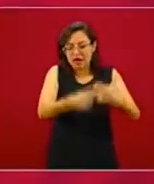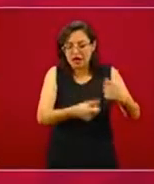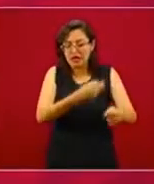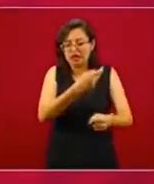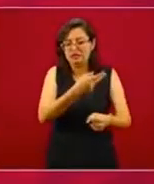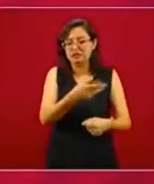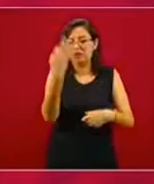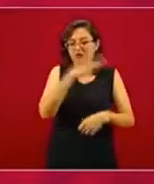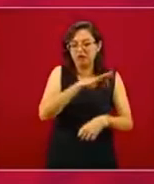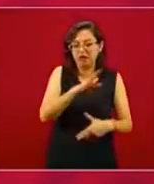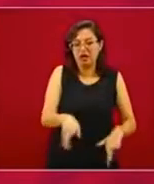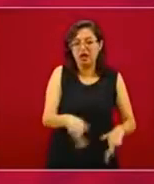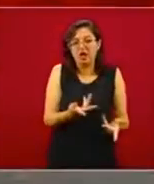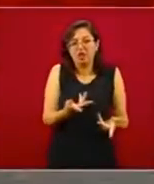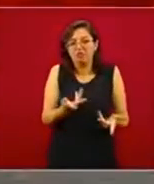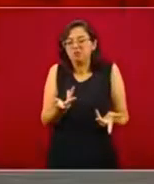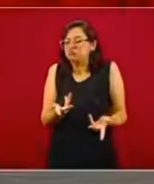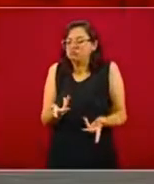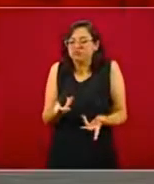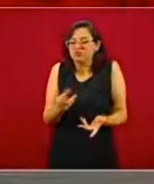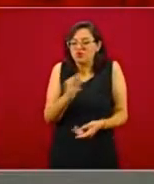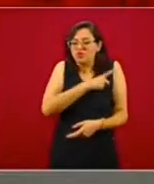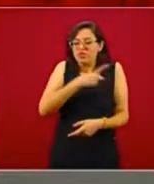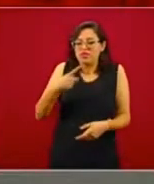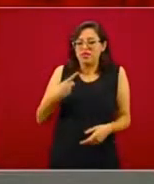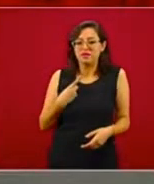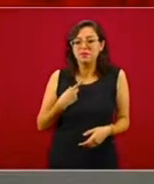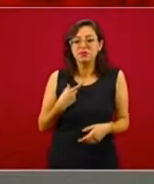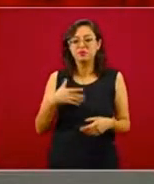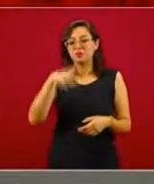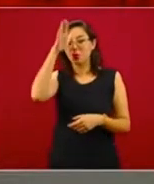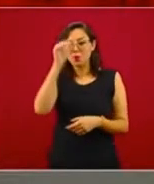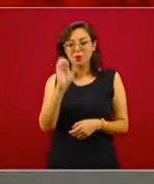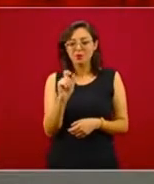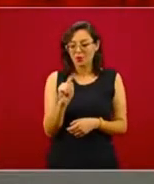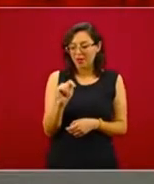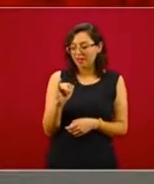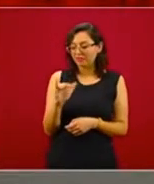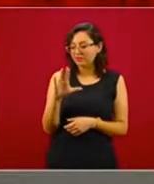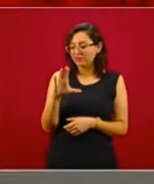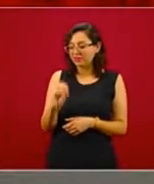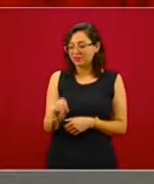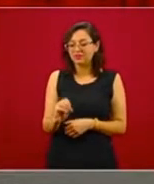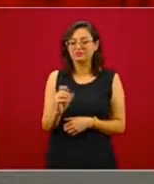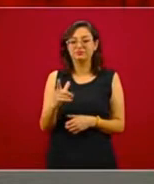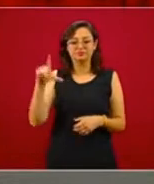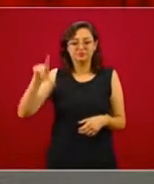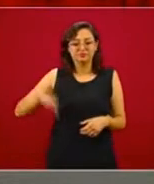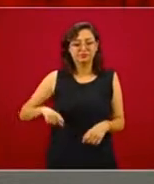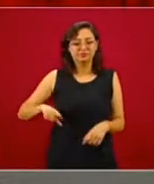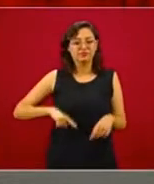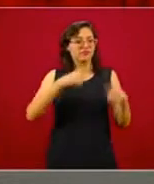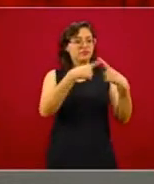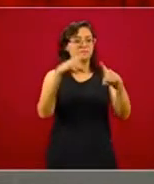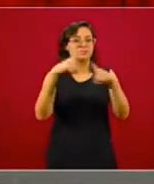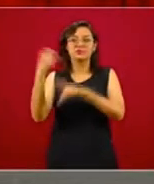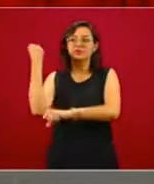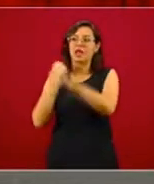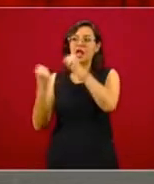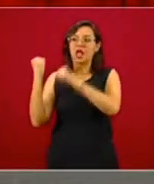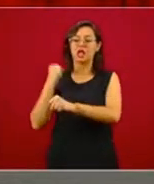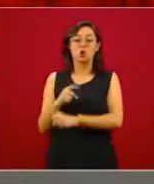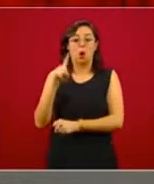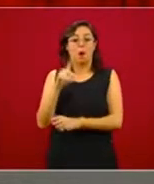Trading. And this is an agreement, and we could call it as an ethical